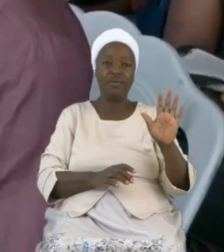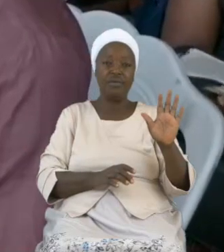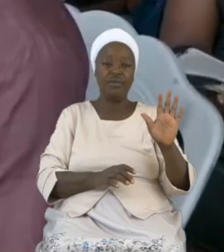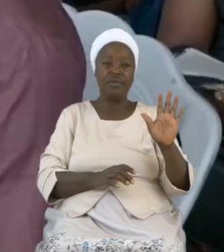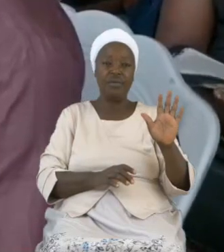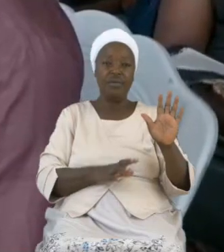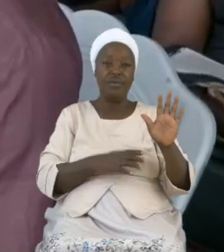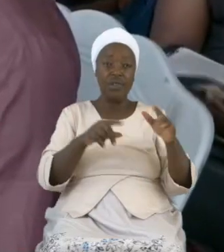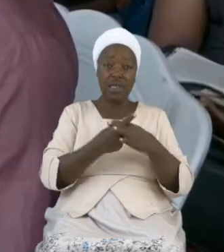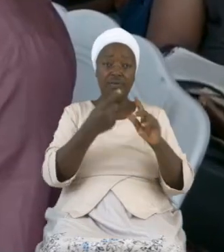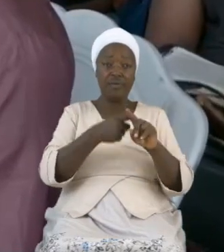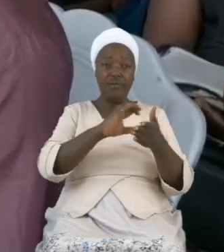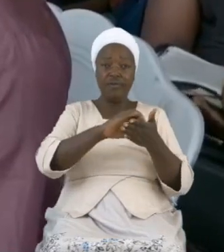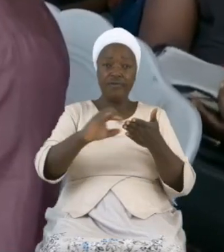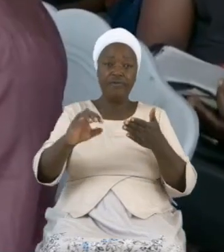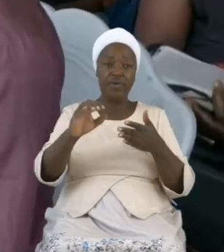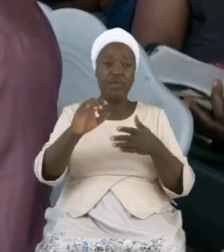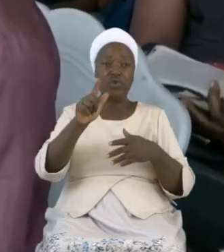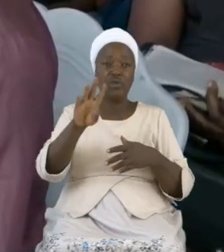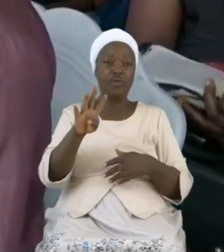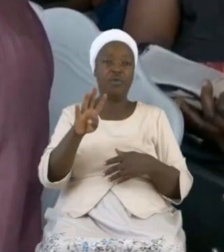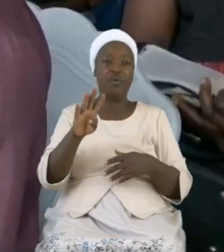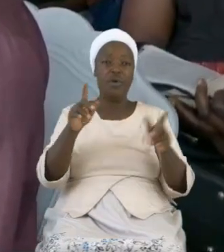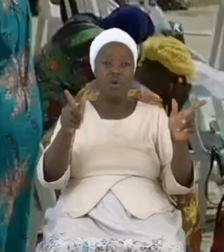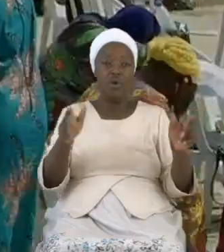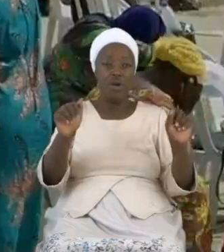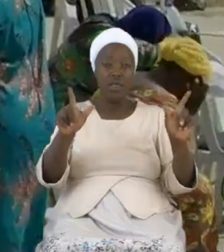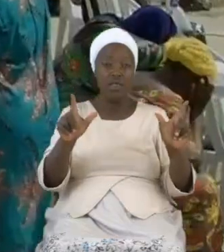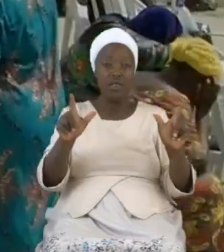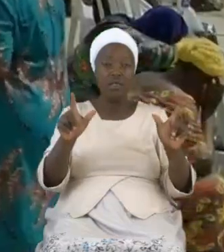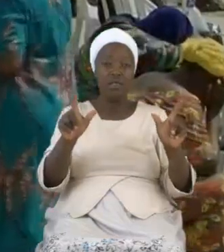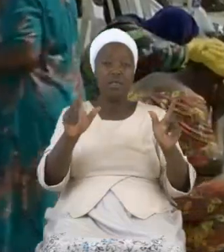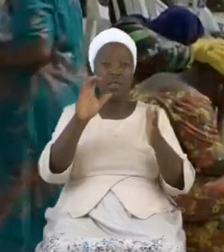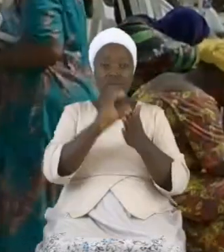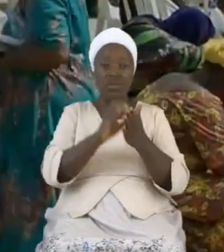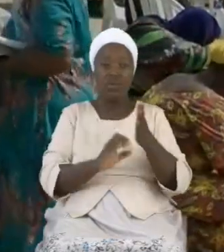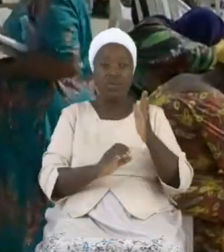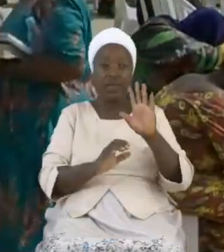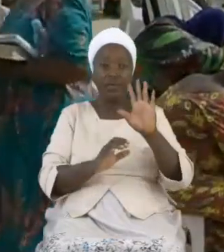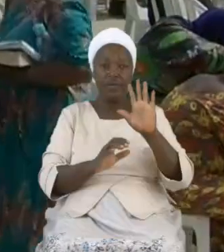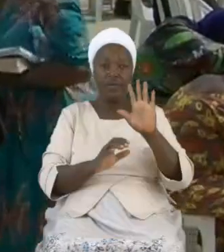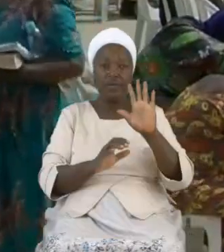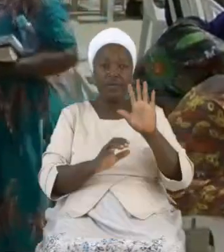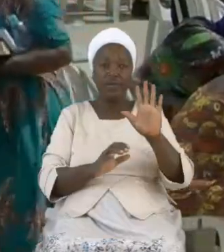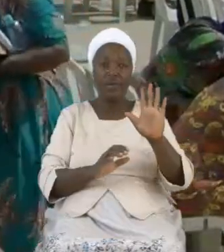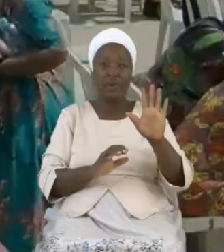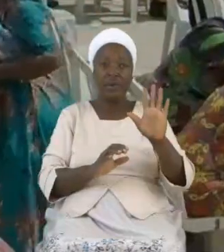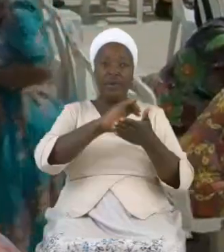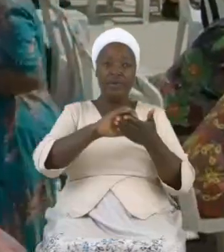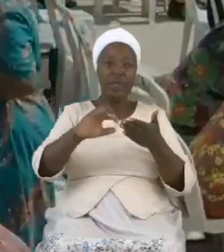verse 24. Galatians chapter 5, reading from